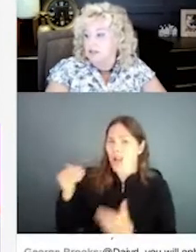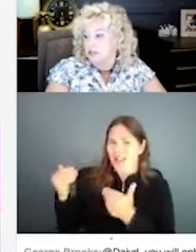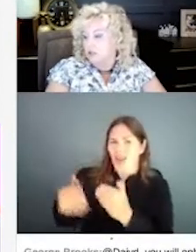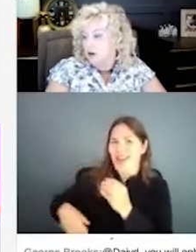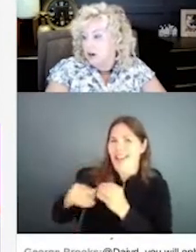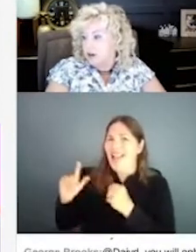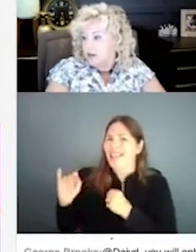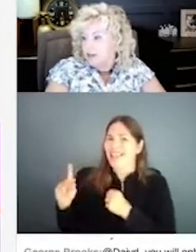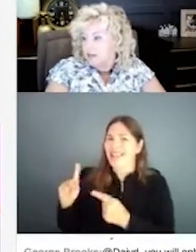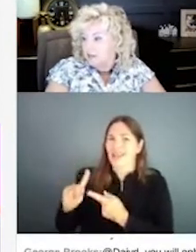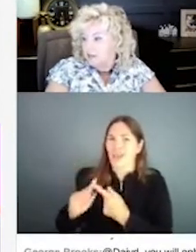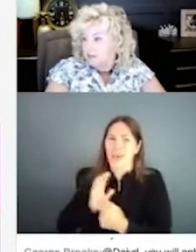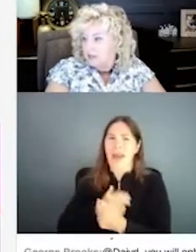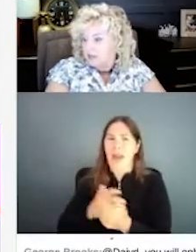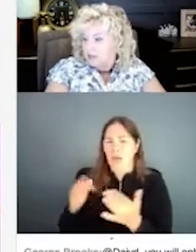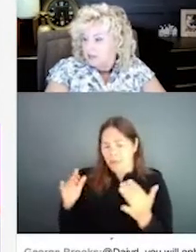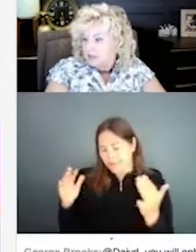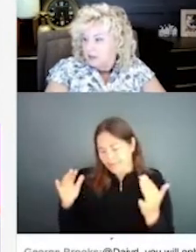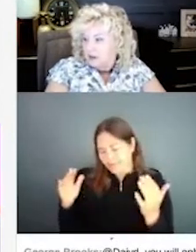to our